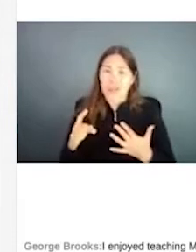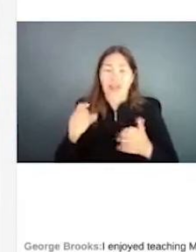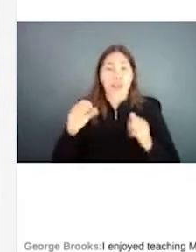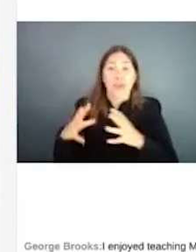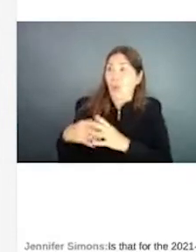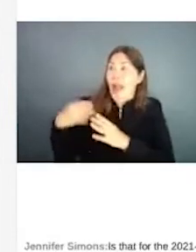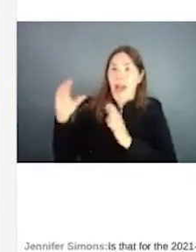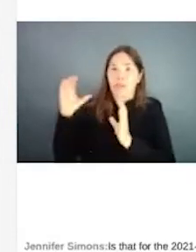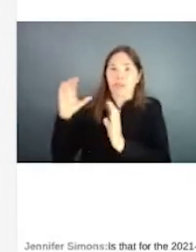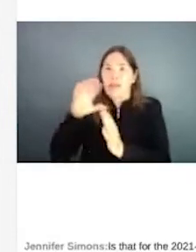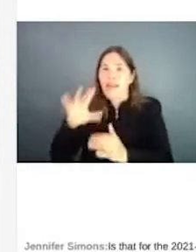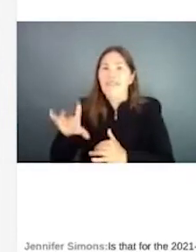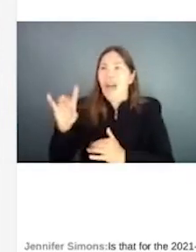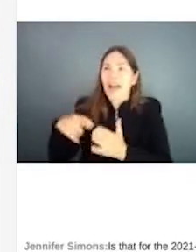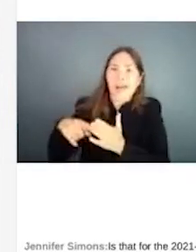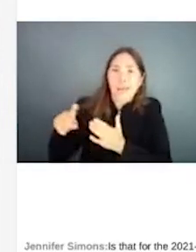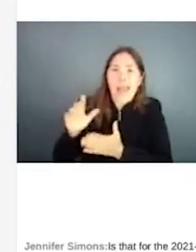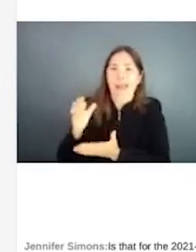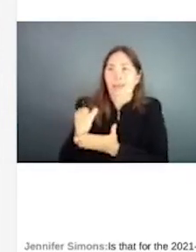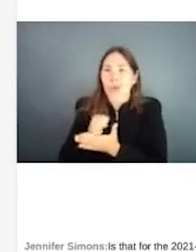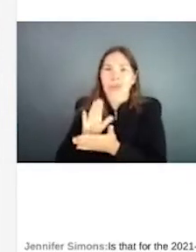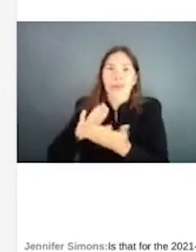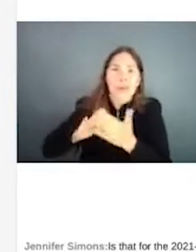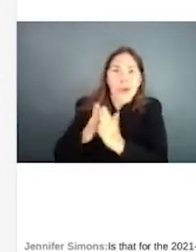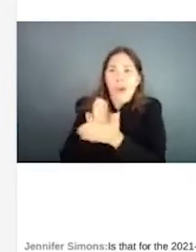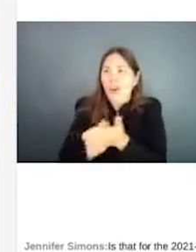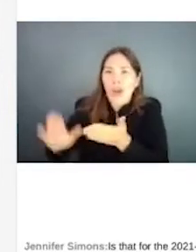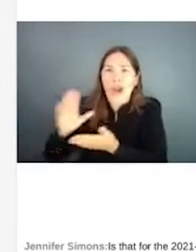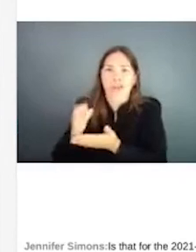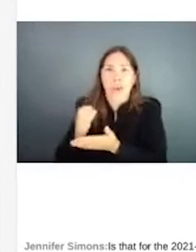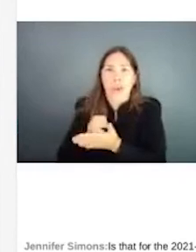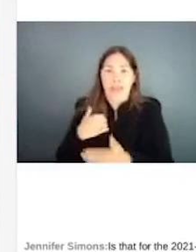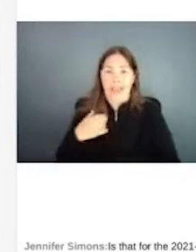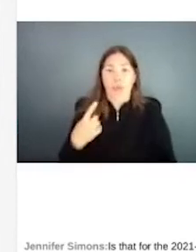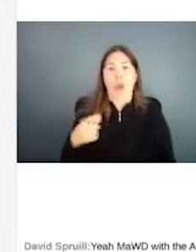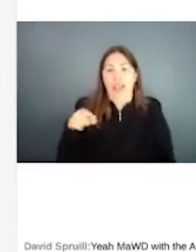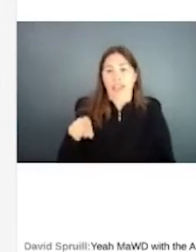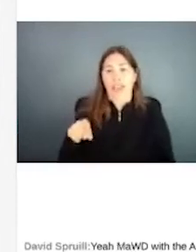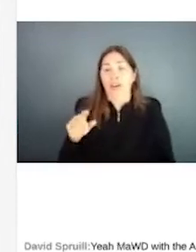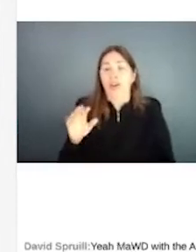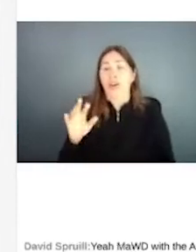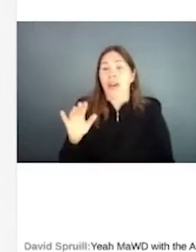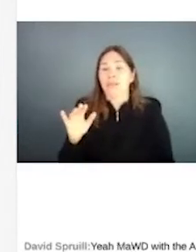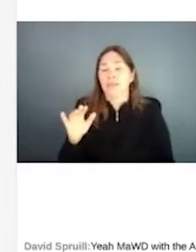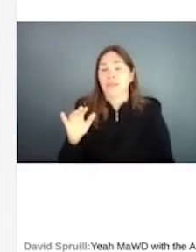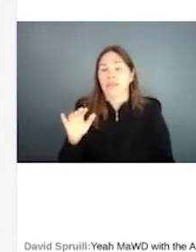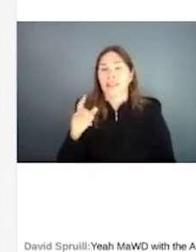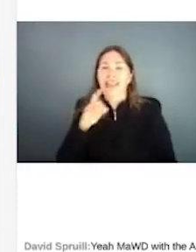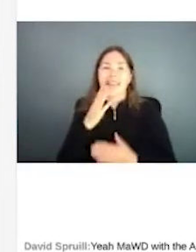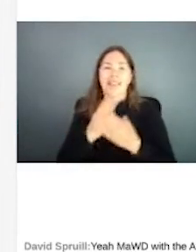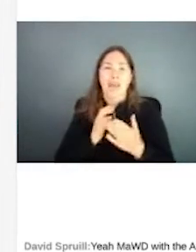can find some paid courses, community college courses. Here is one that a couple of